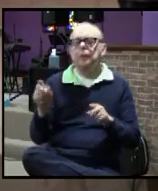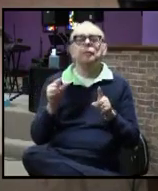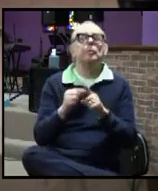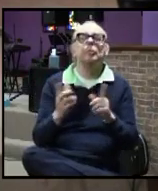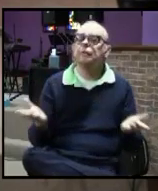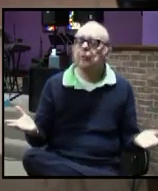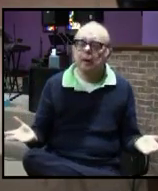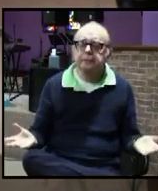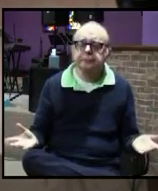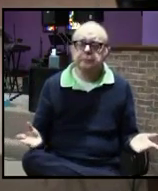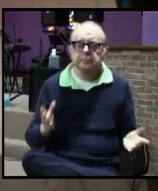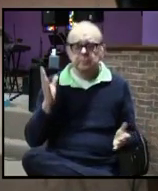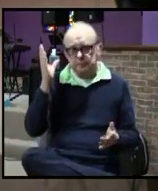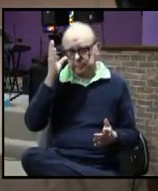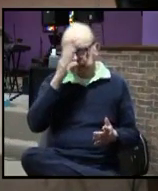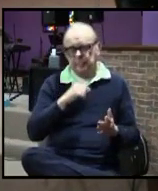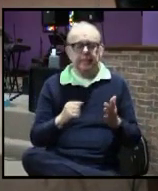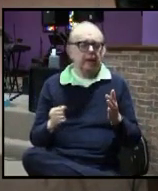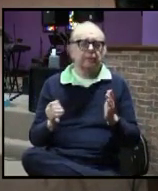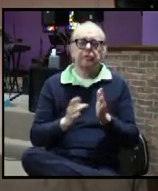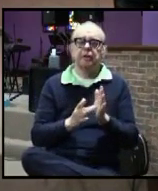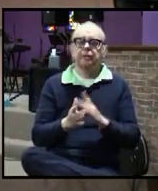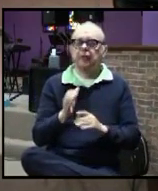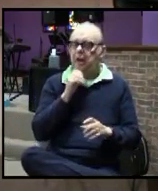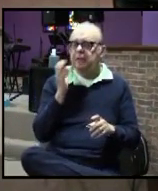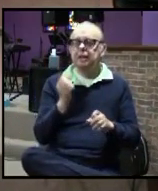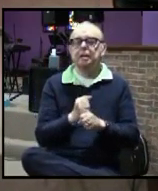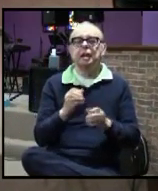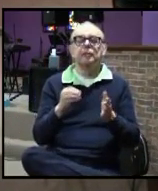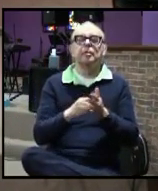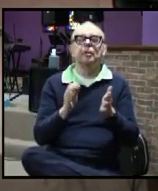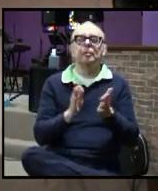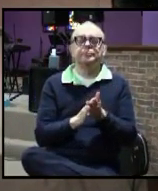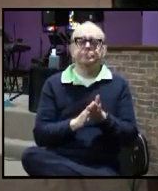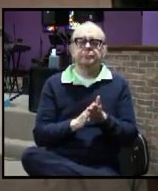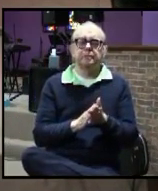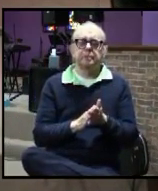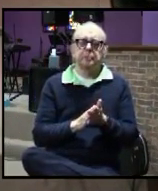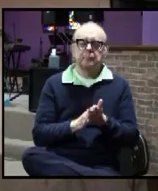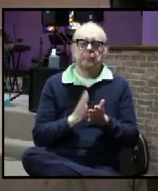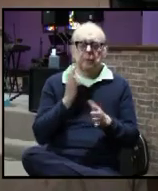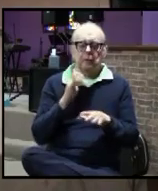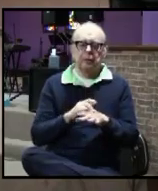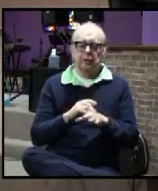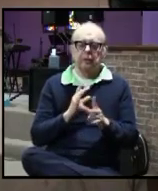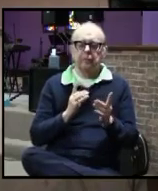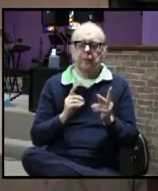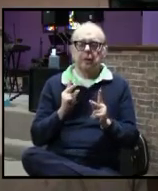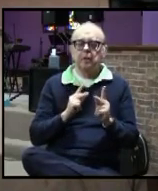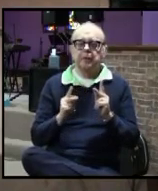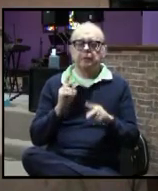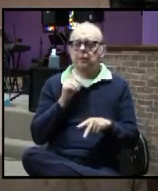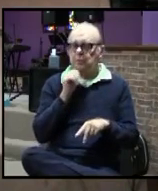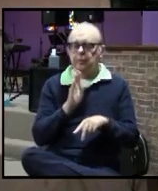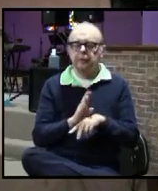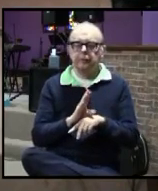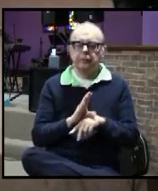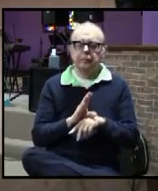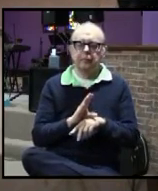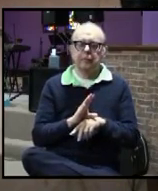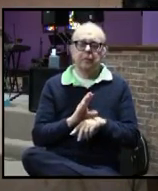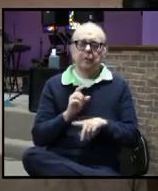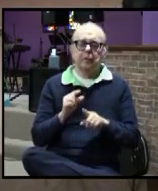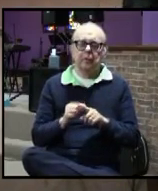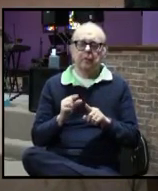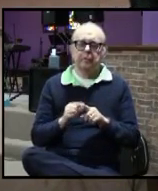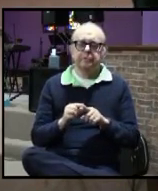words. I guess Jesus didn't get the memo, right? If you want to reach people, don't use churchy words. Sorry,